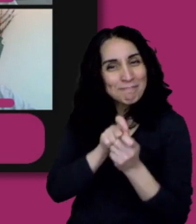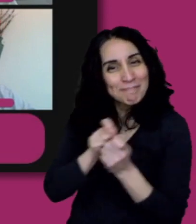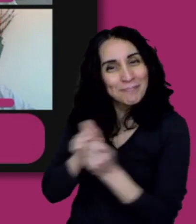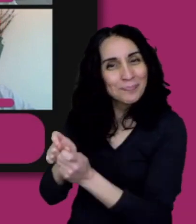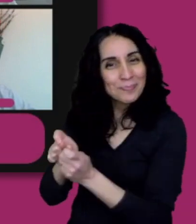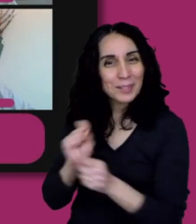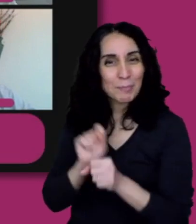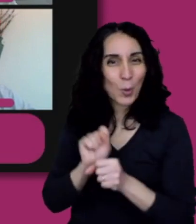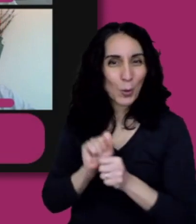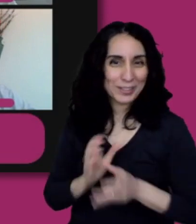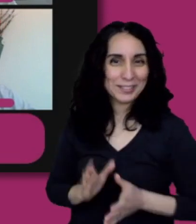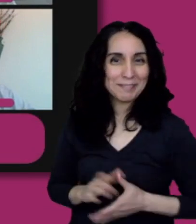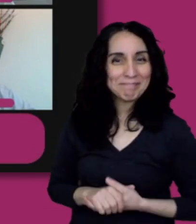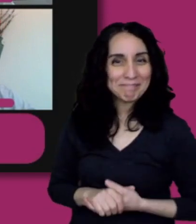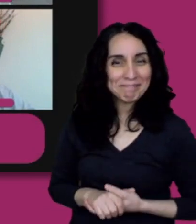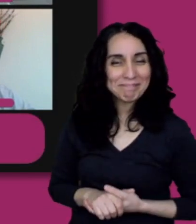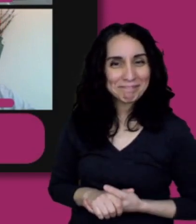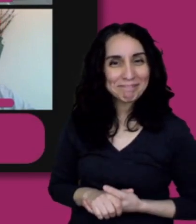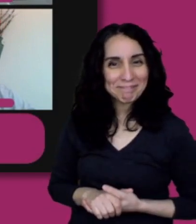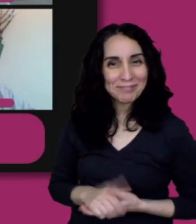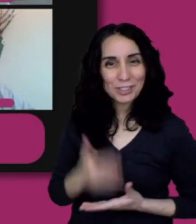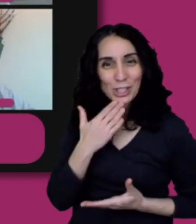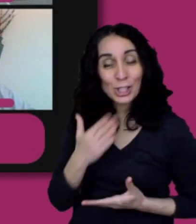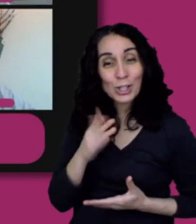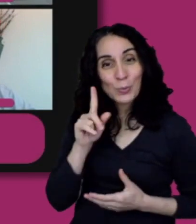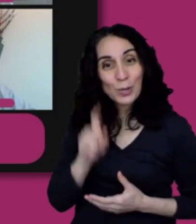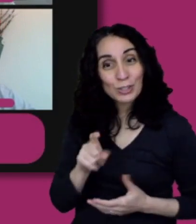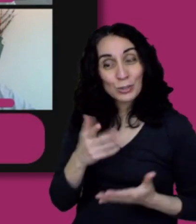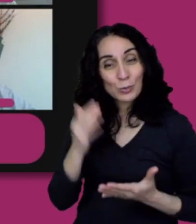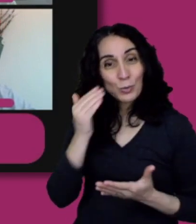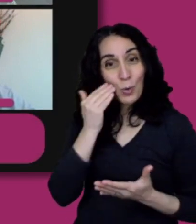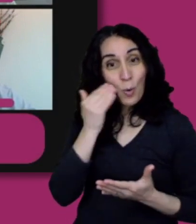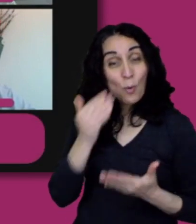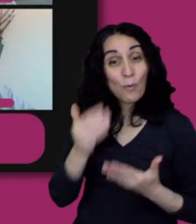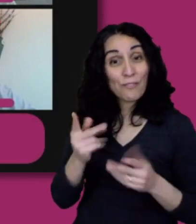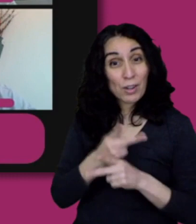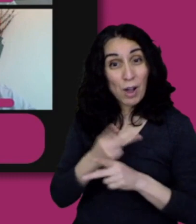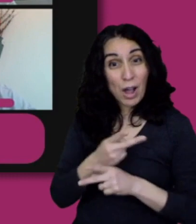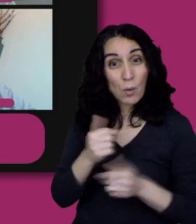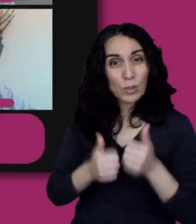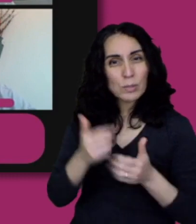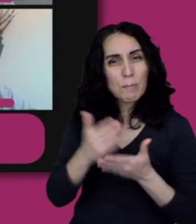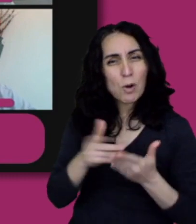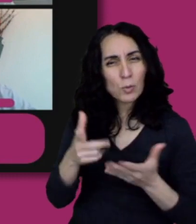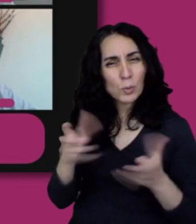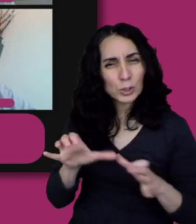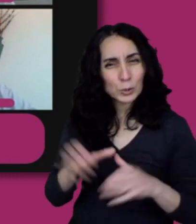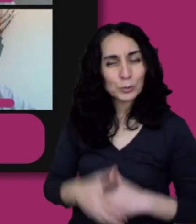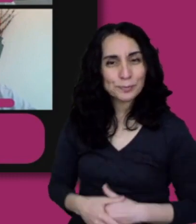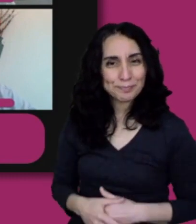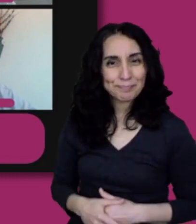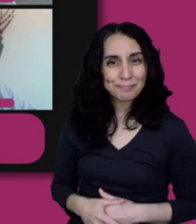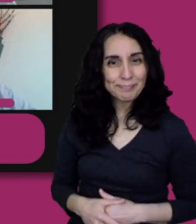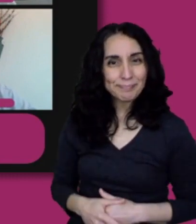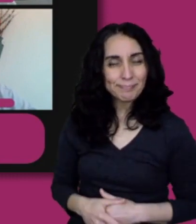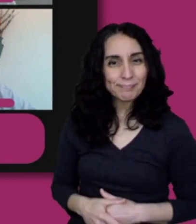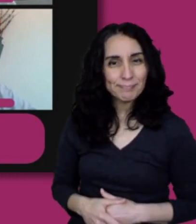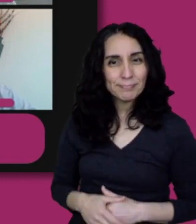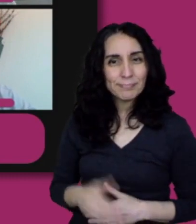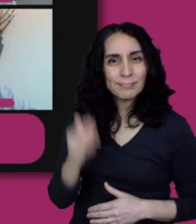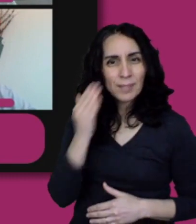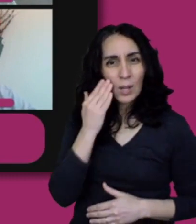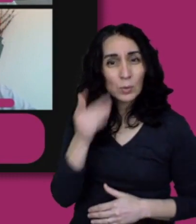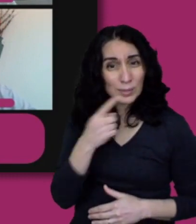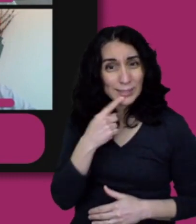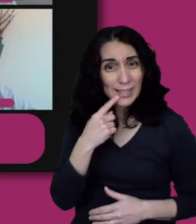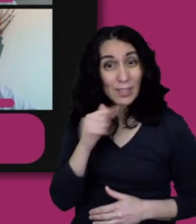very particular employees. That's a good question, and we hadn't talked about before, about figuring out which part you want to do. I know that you said you would we